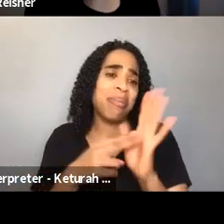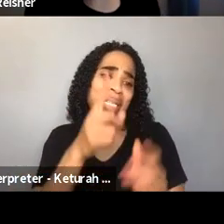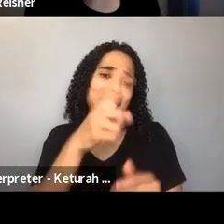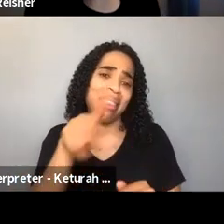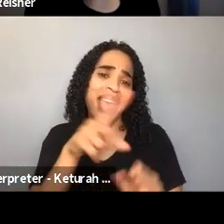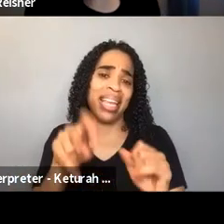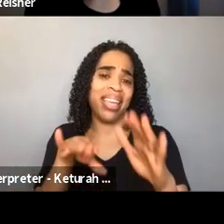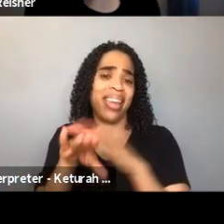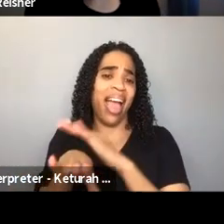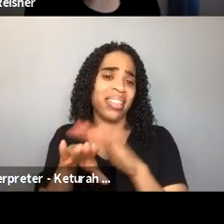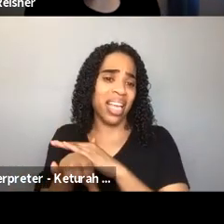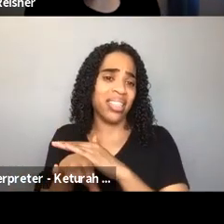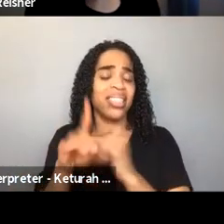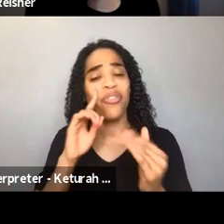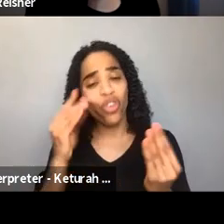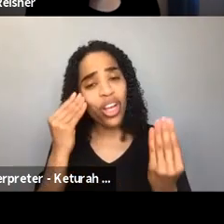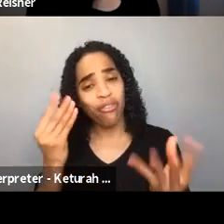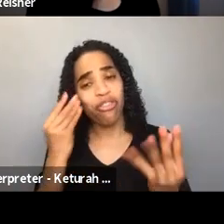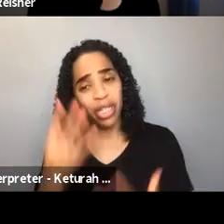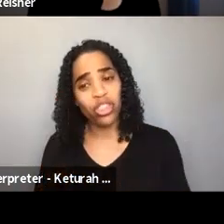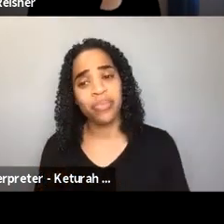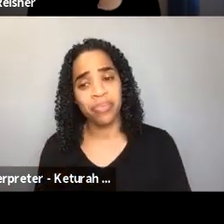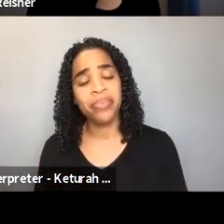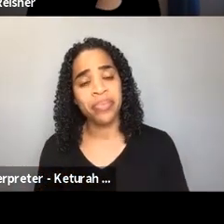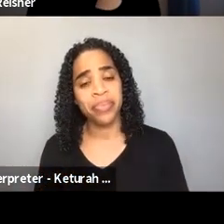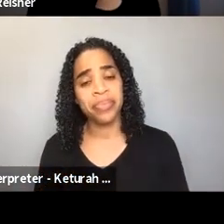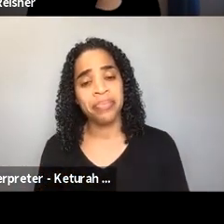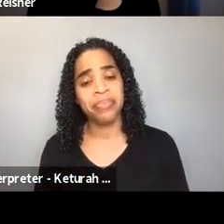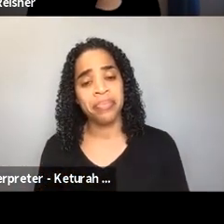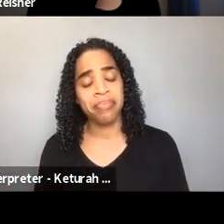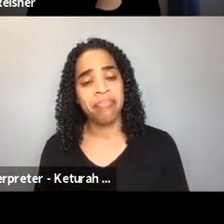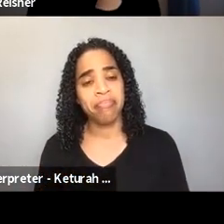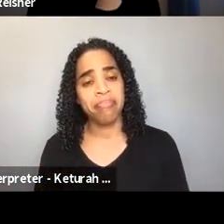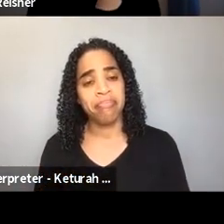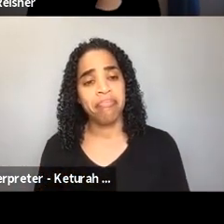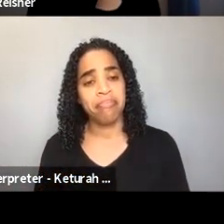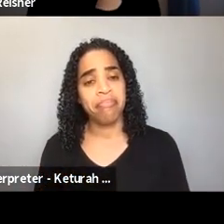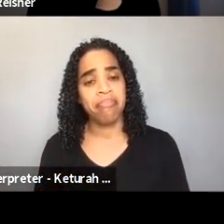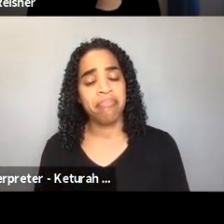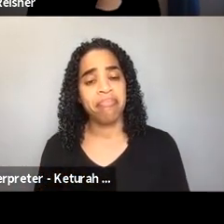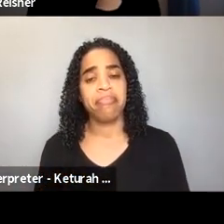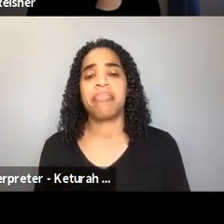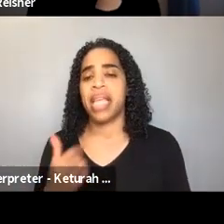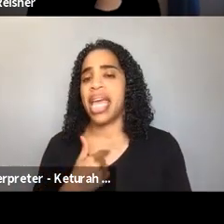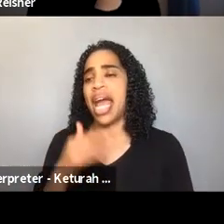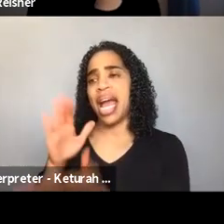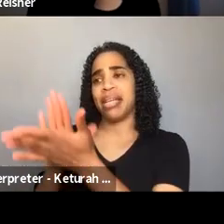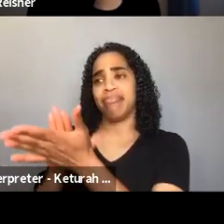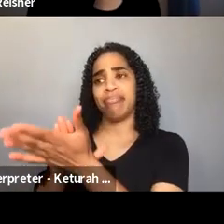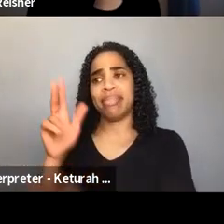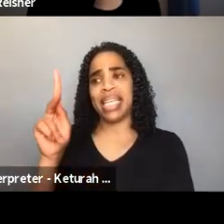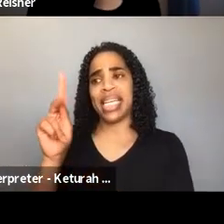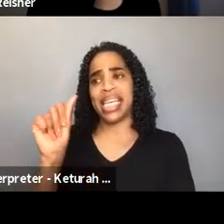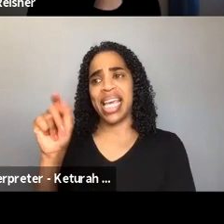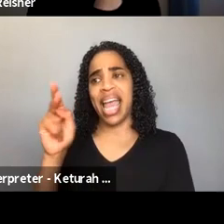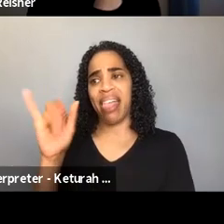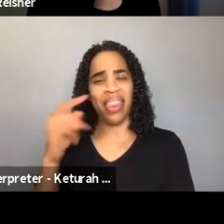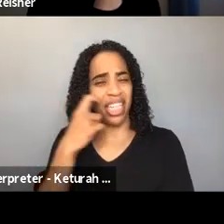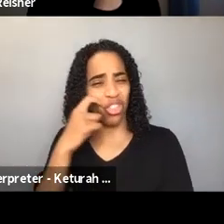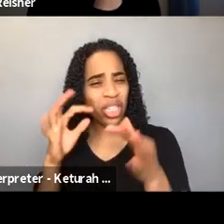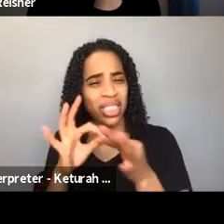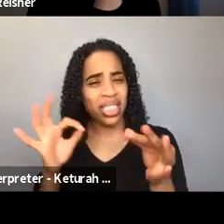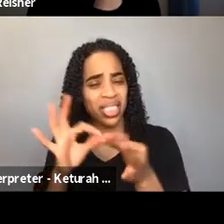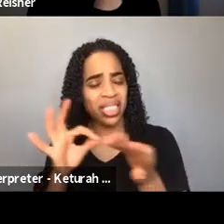to information. And I really have to echo what Kathy talked about,